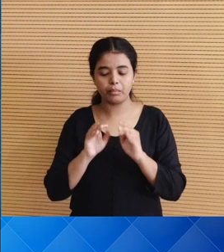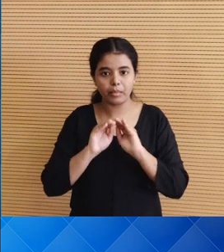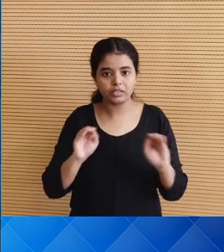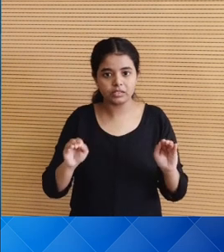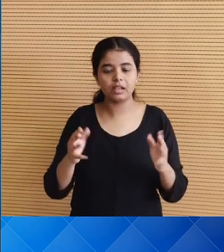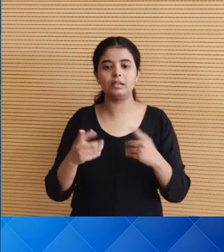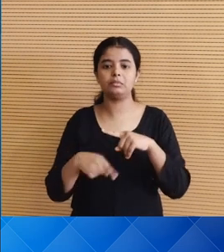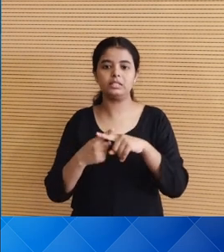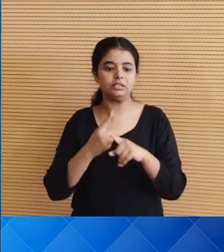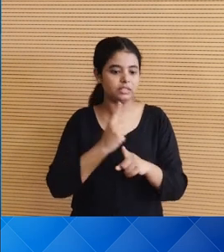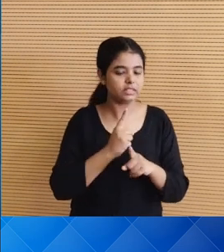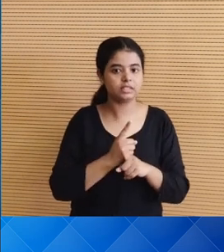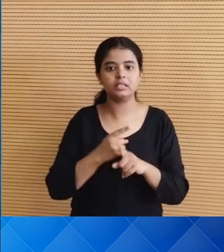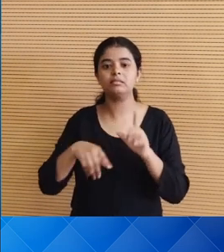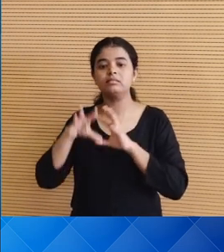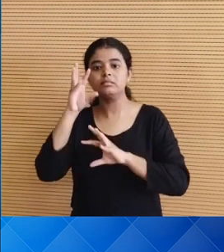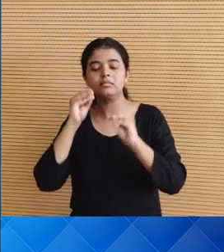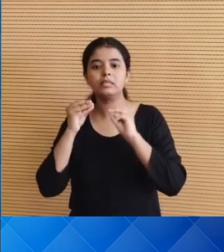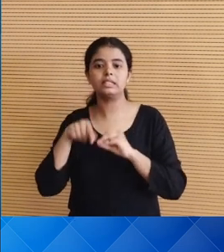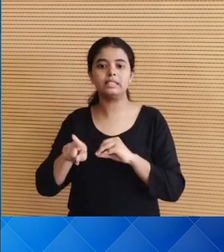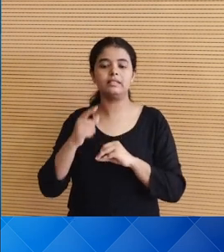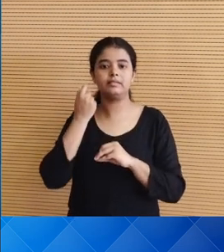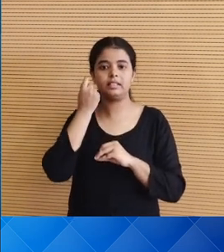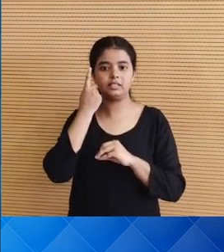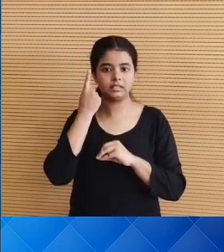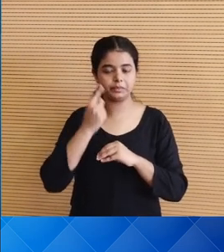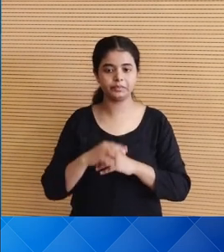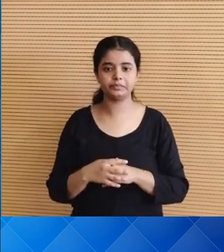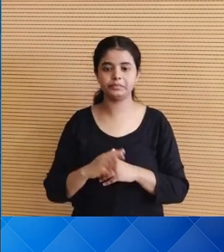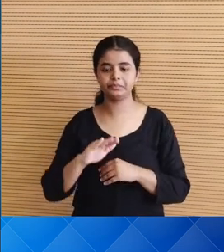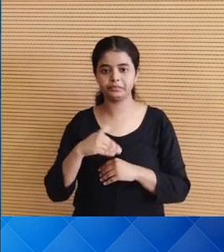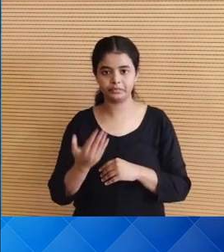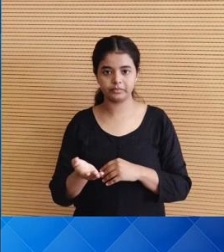to understand where the learners are. Next slide.